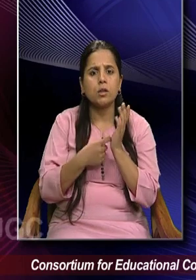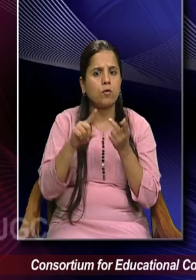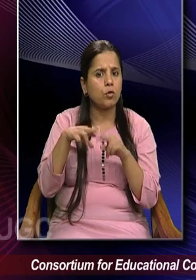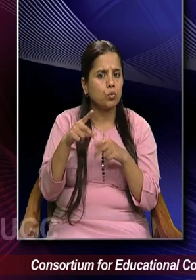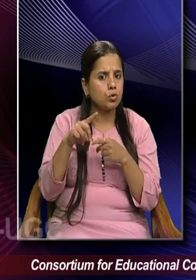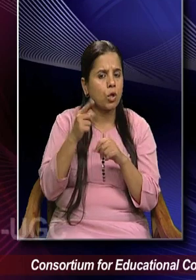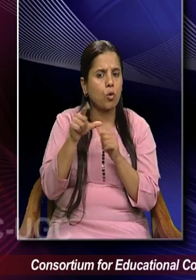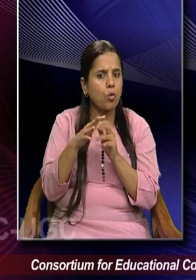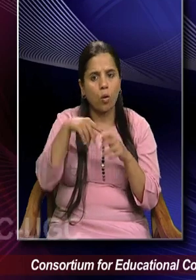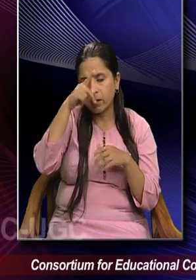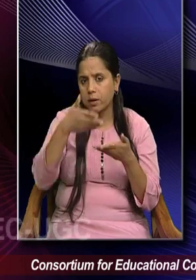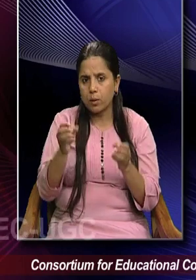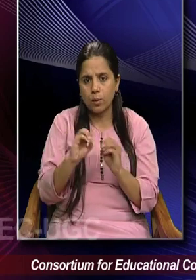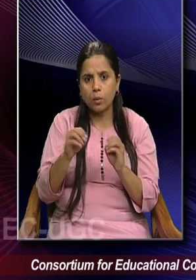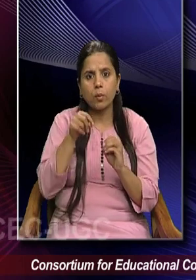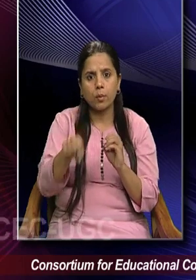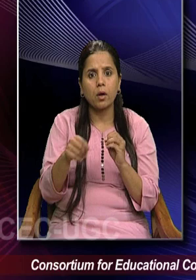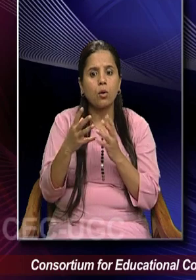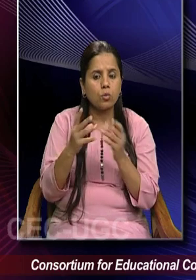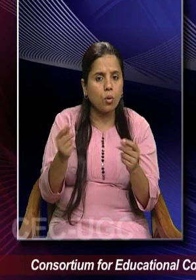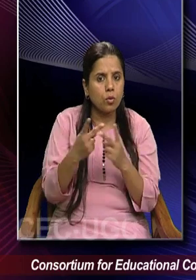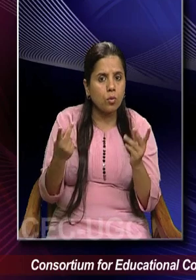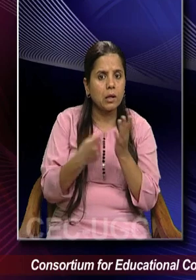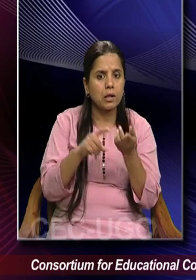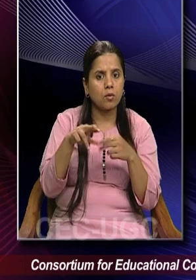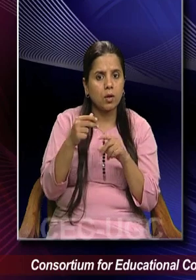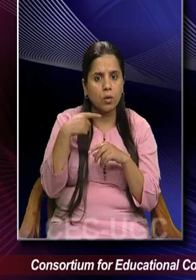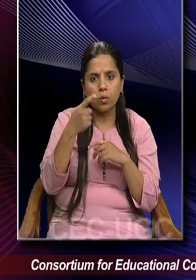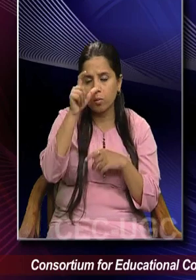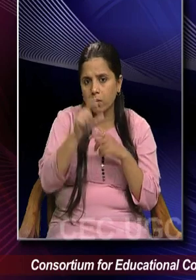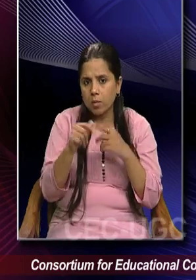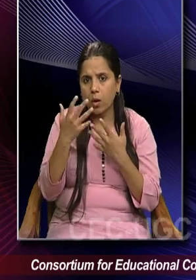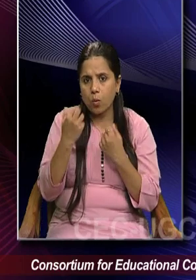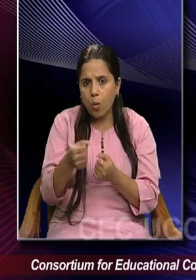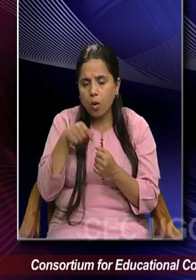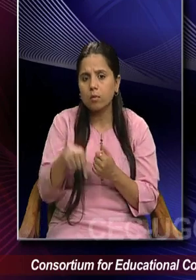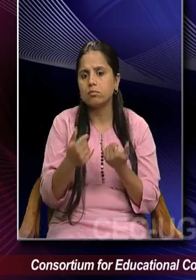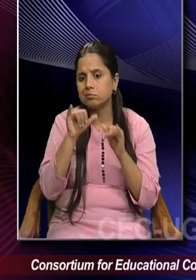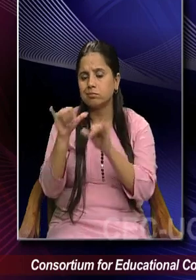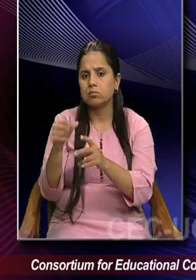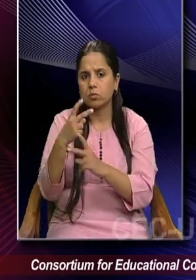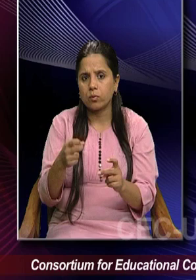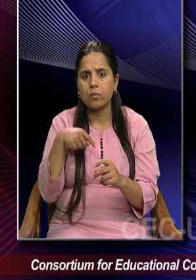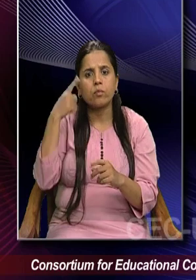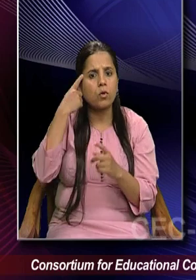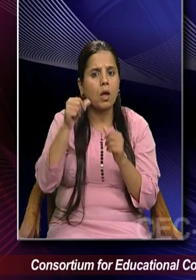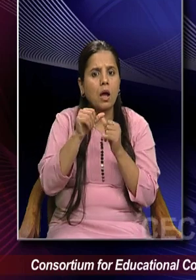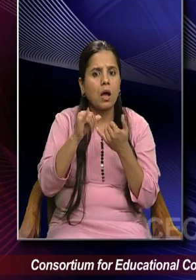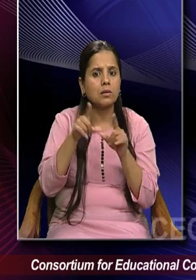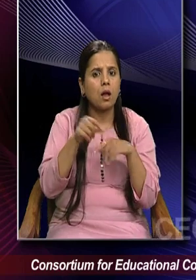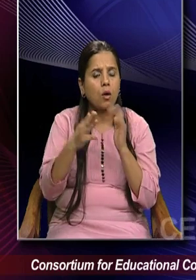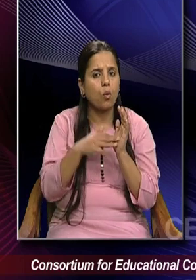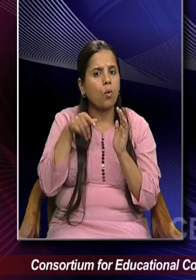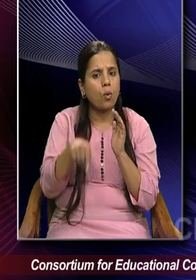India. Instead, the treatment of refugee and asylum seekers largely relies on ad hoc